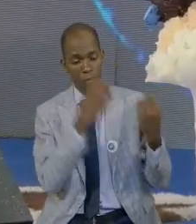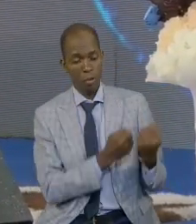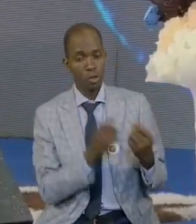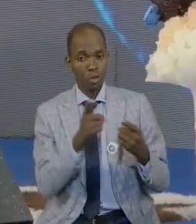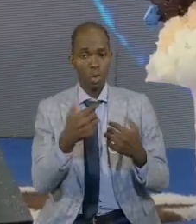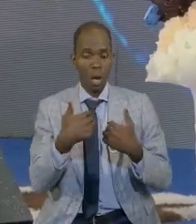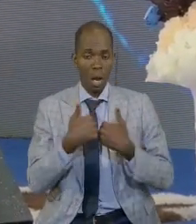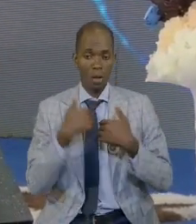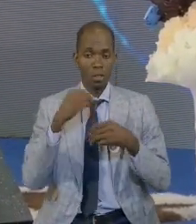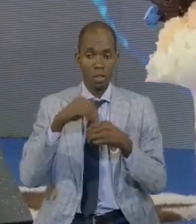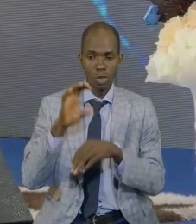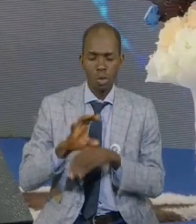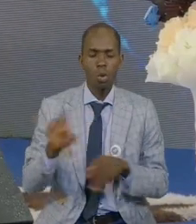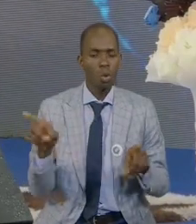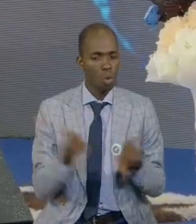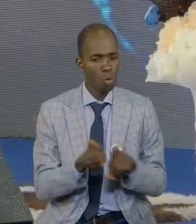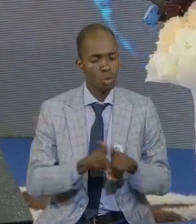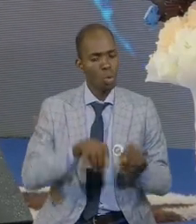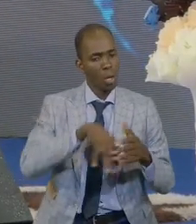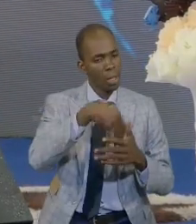habiting the world